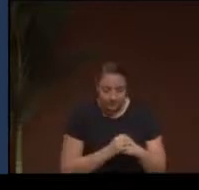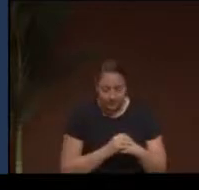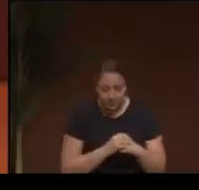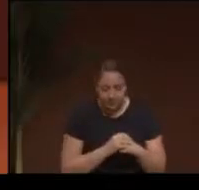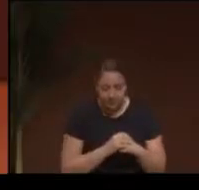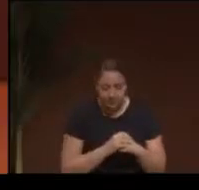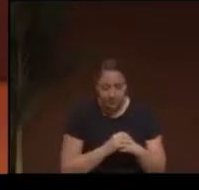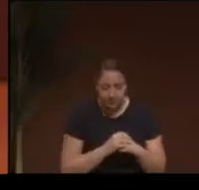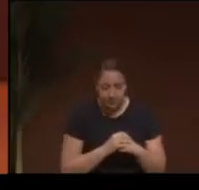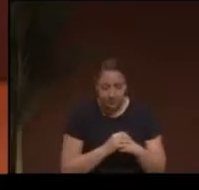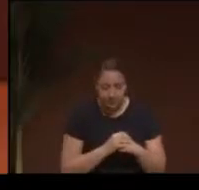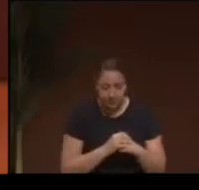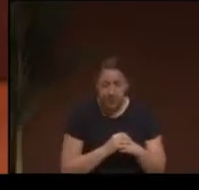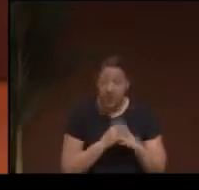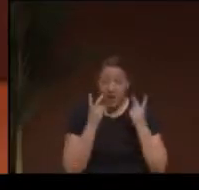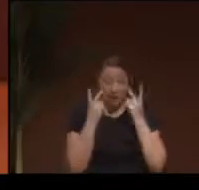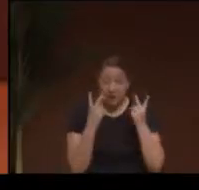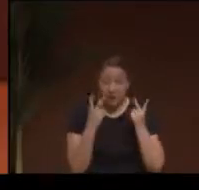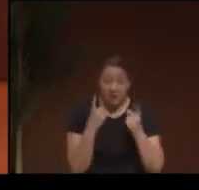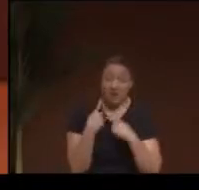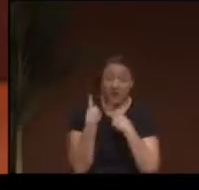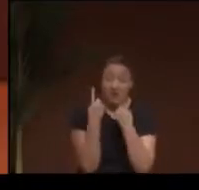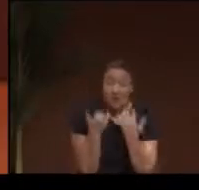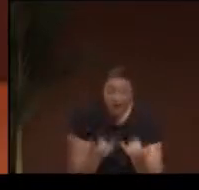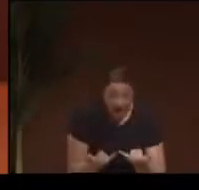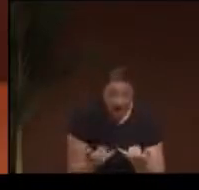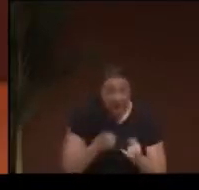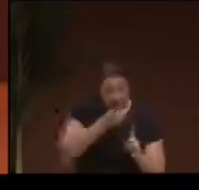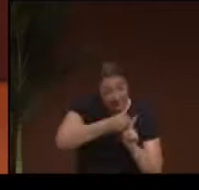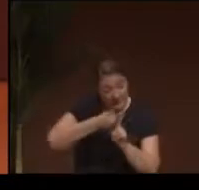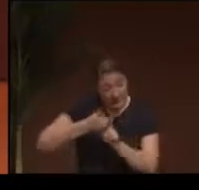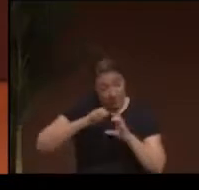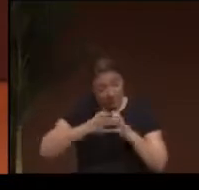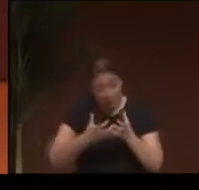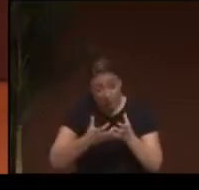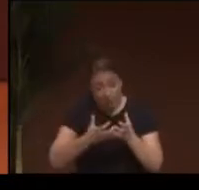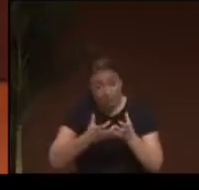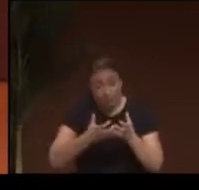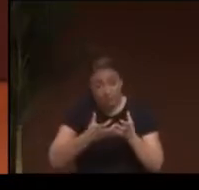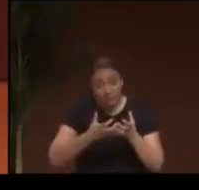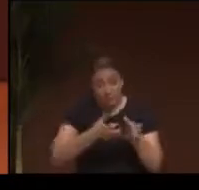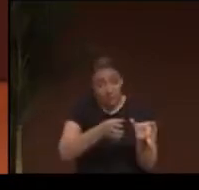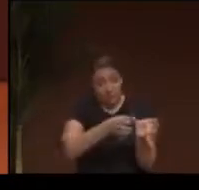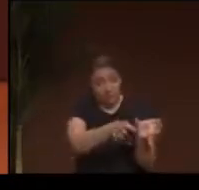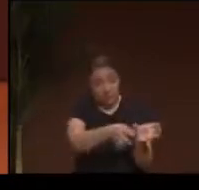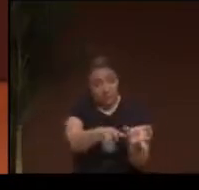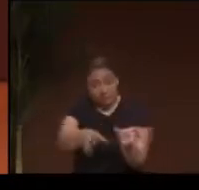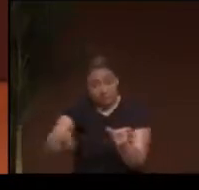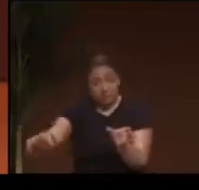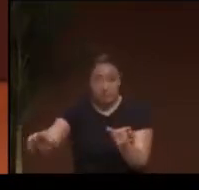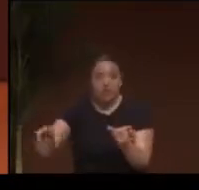And I saw how, even to this day, all the groups that came after her went through her in one way or another.